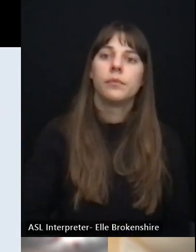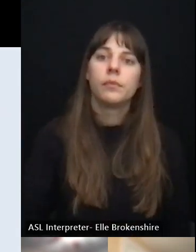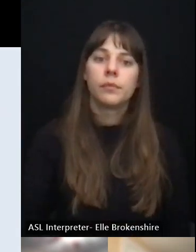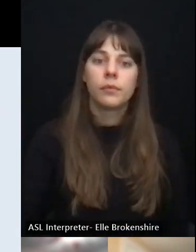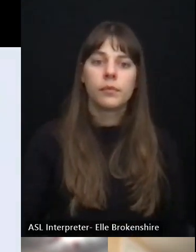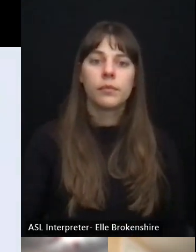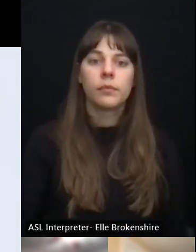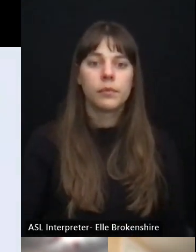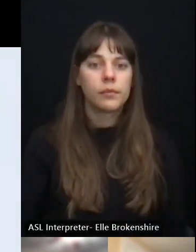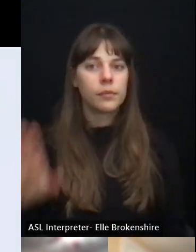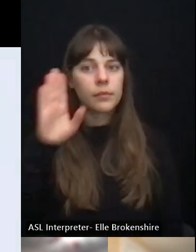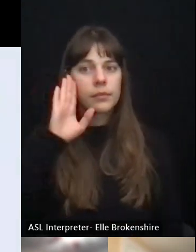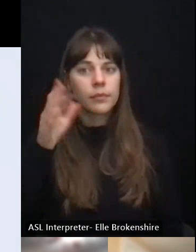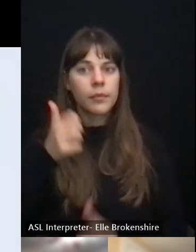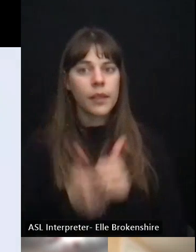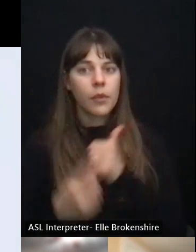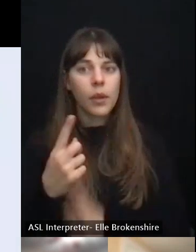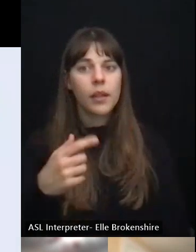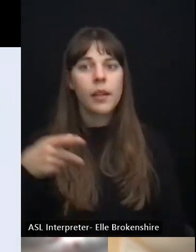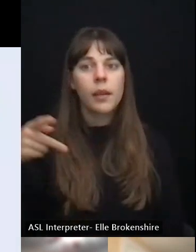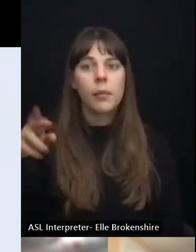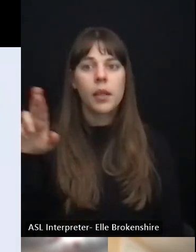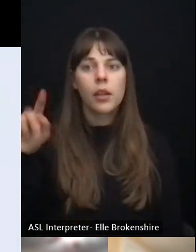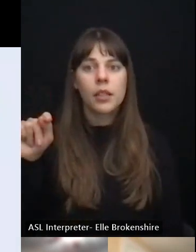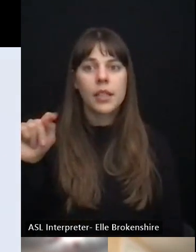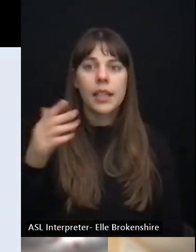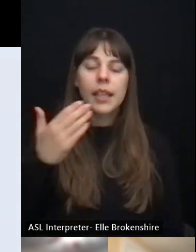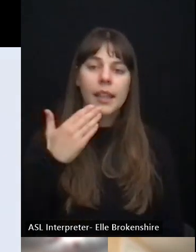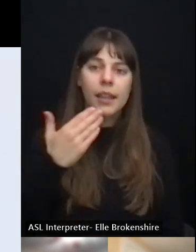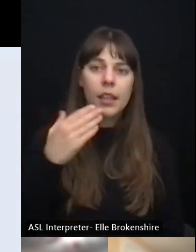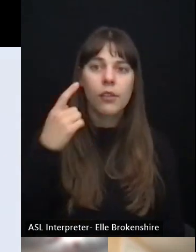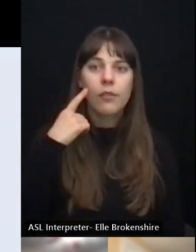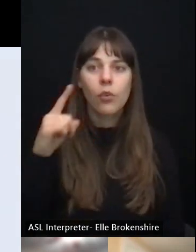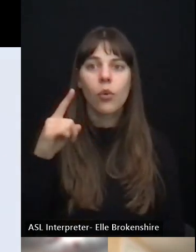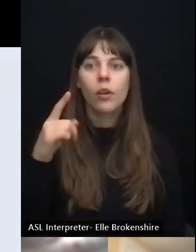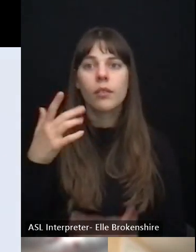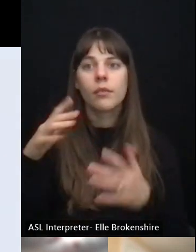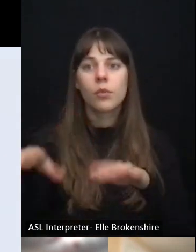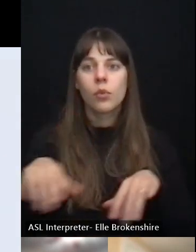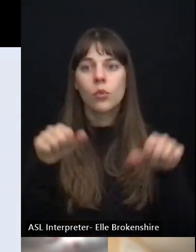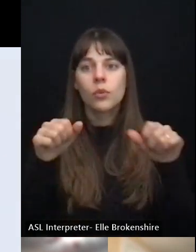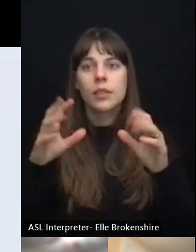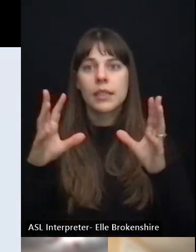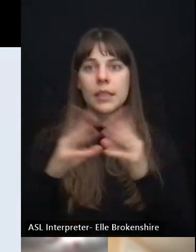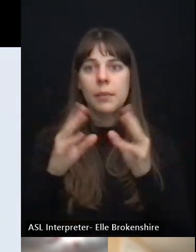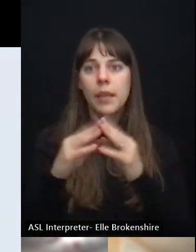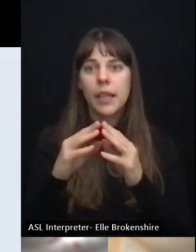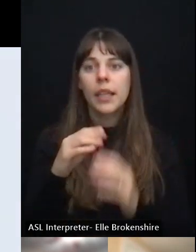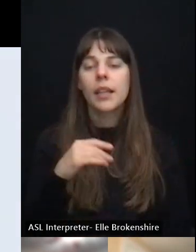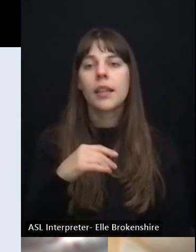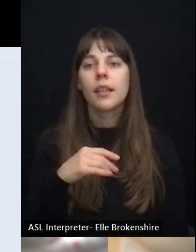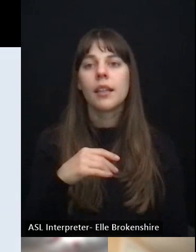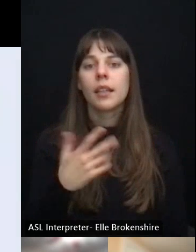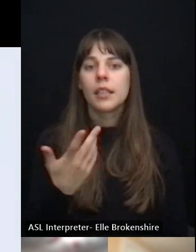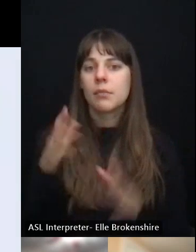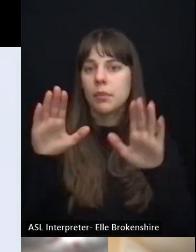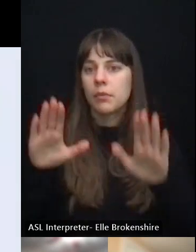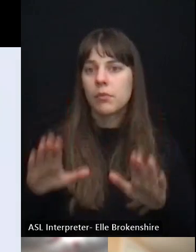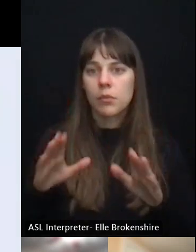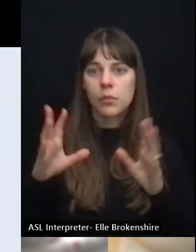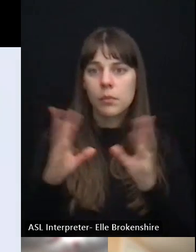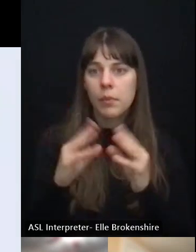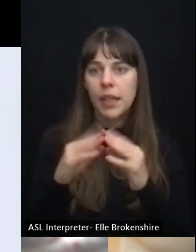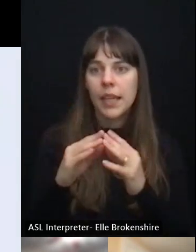Hey, everybody. PRT, thanks for putting this on. It's been a good meeting,